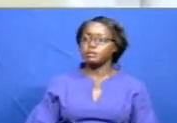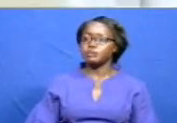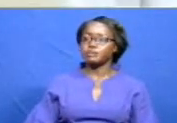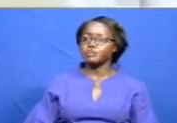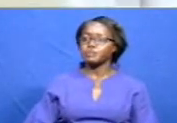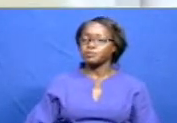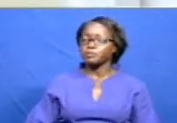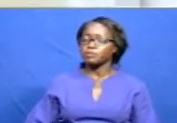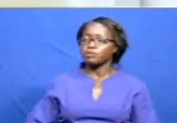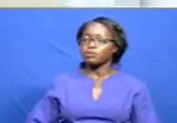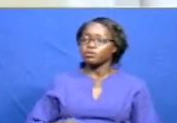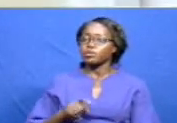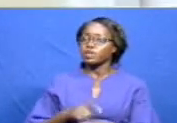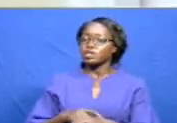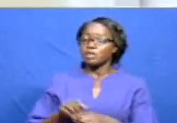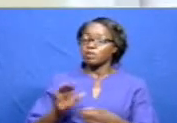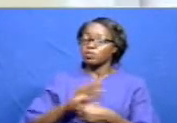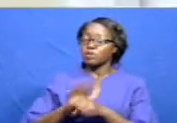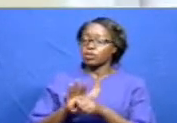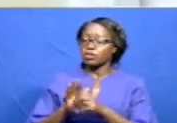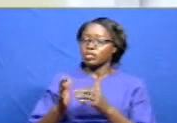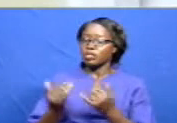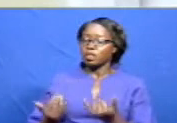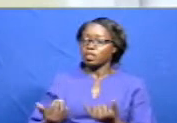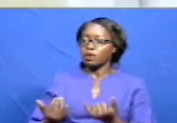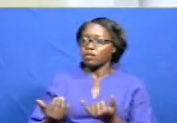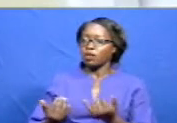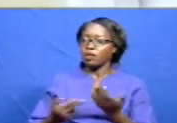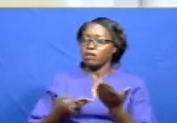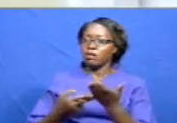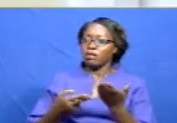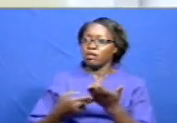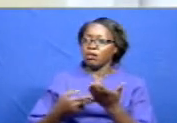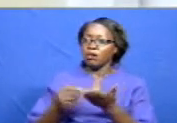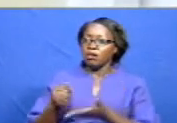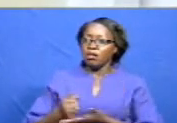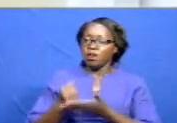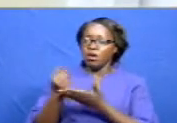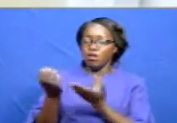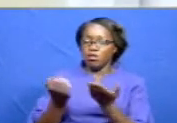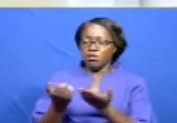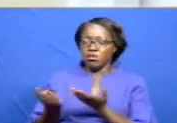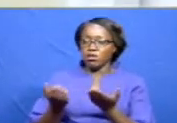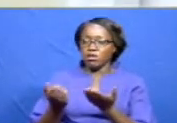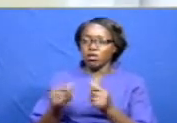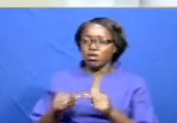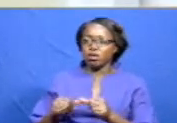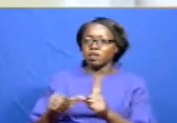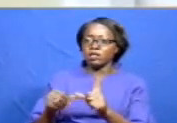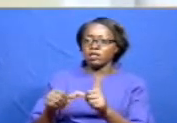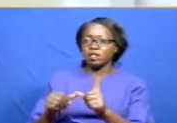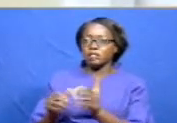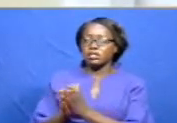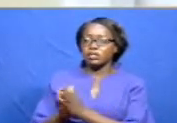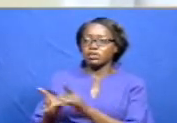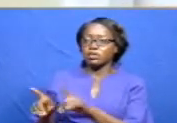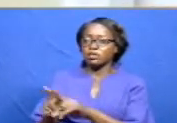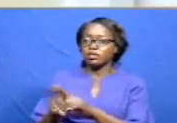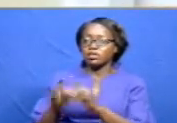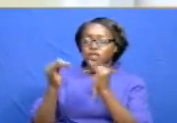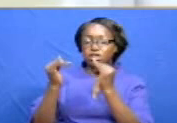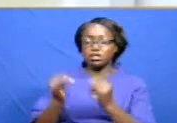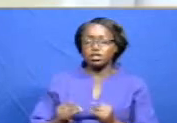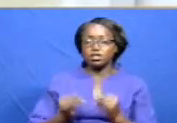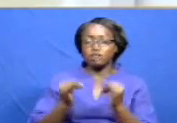During these times of the COVID-19 pandemic, technology has helped businesses in continuity and, of course, even individuals